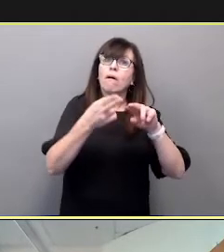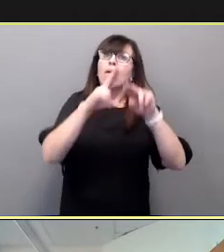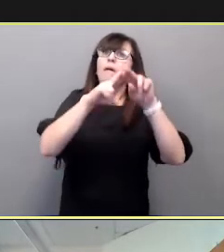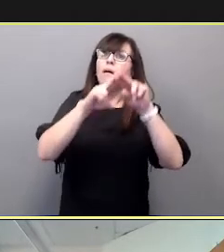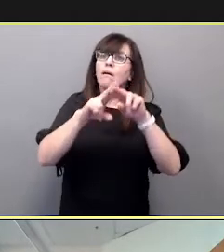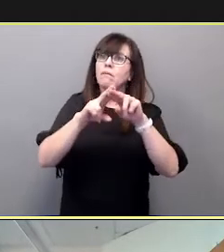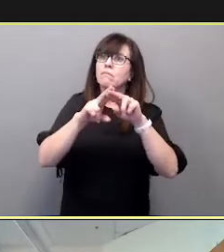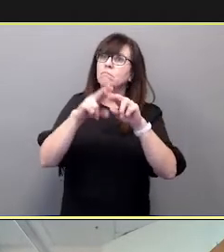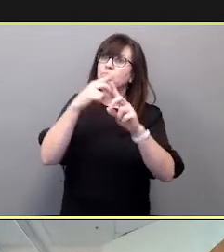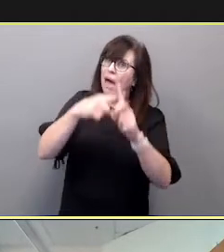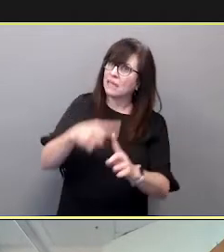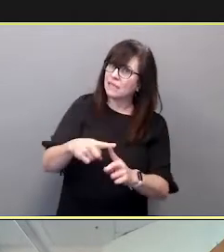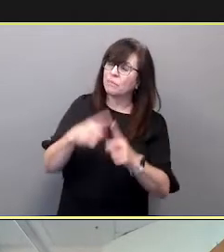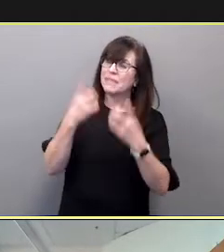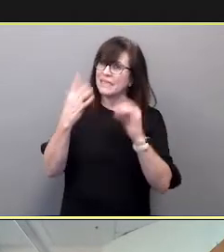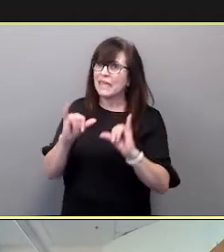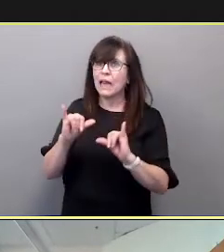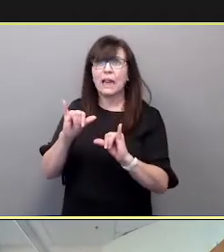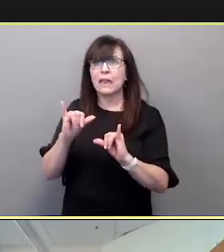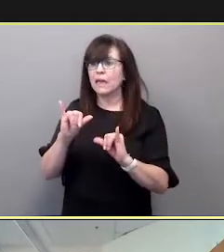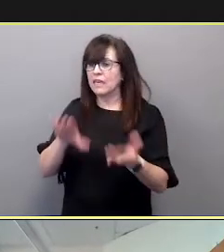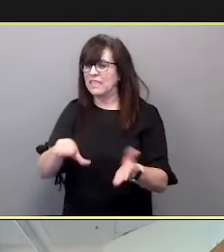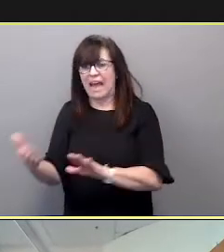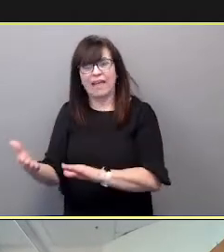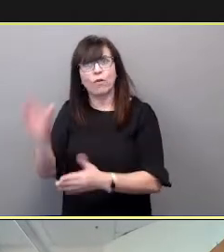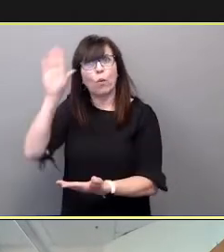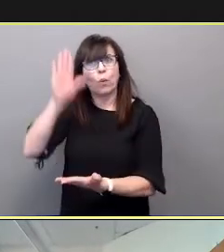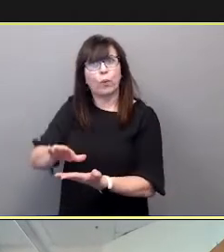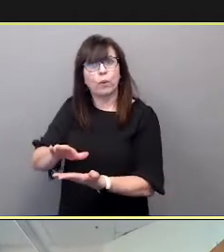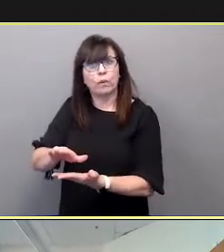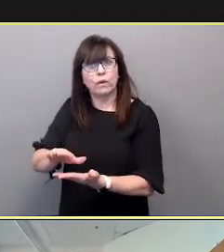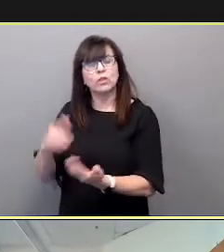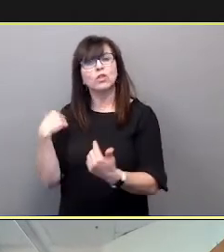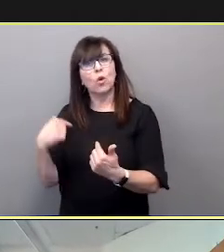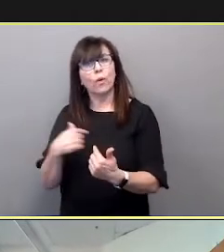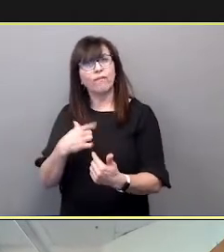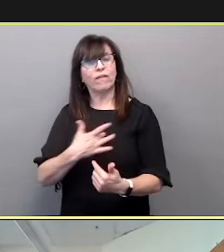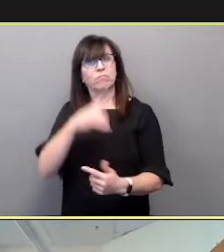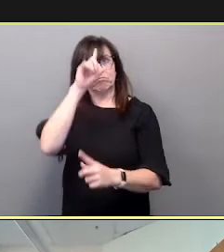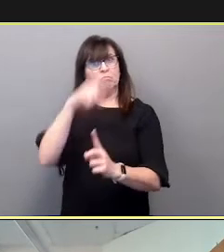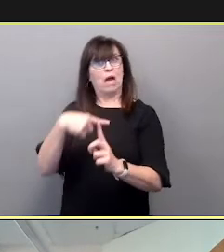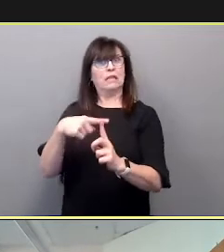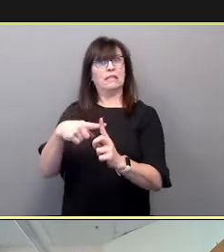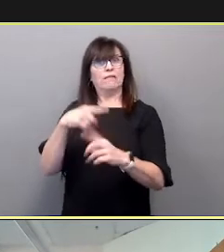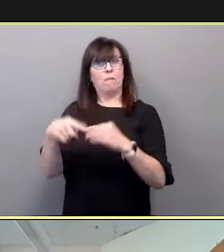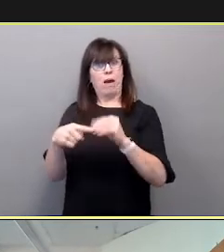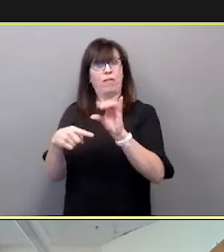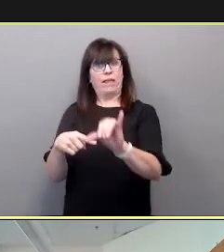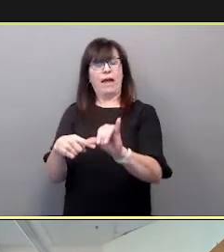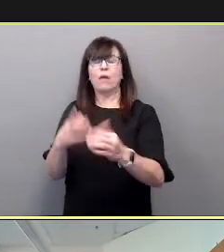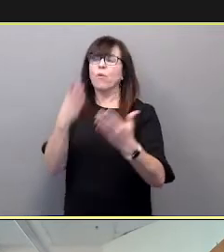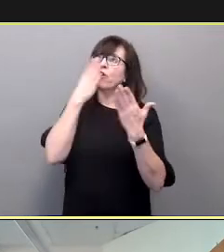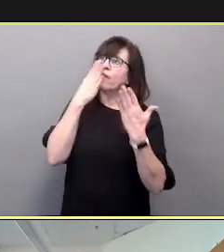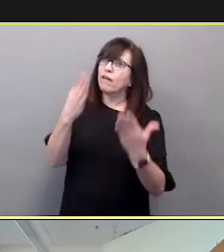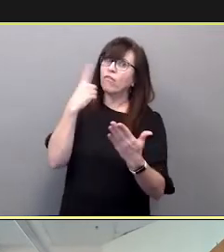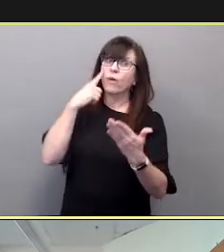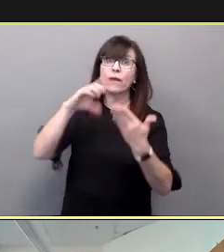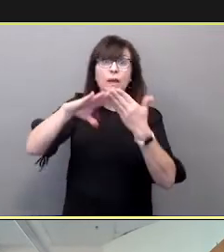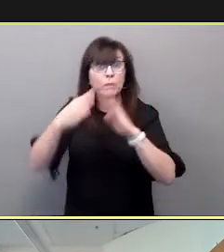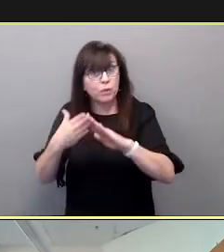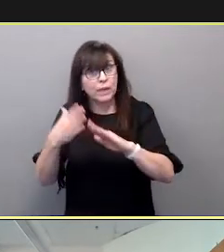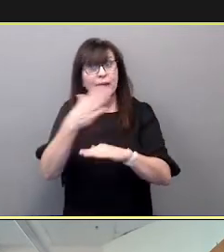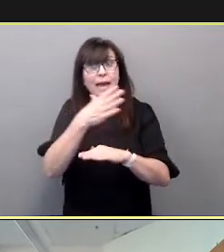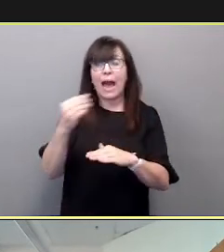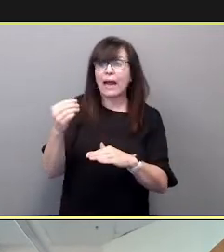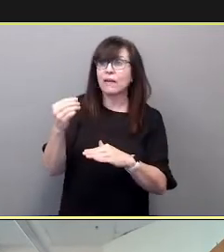we are still seeing low death rates. So we're encouraged by that, and just thankful to the community and